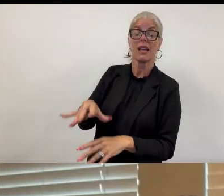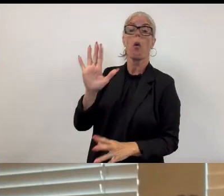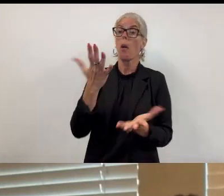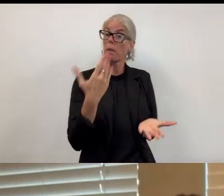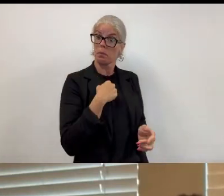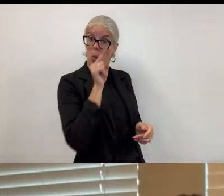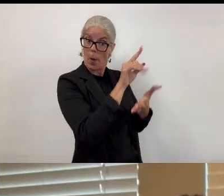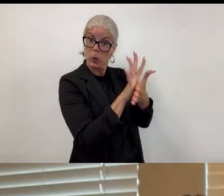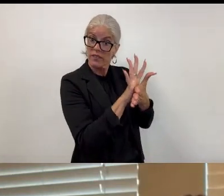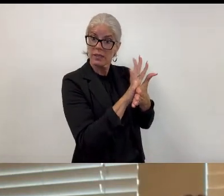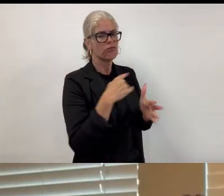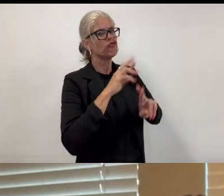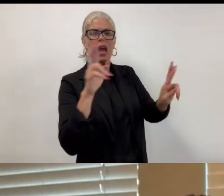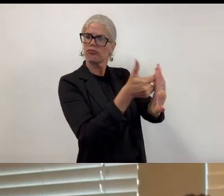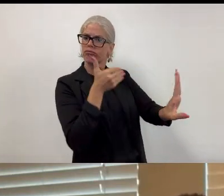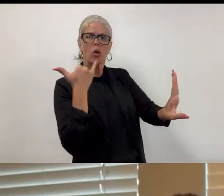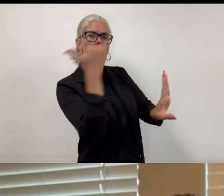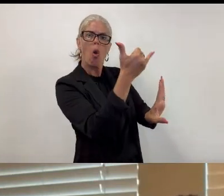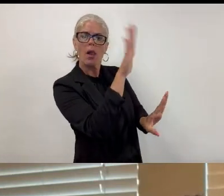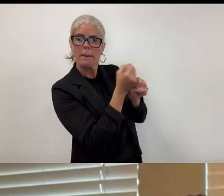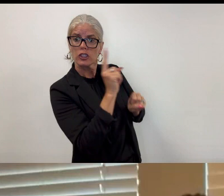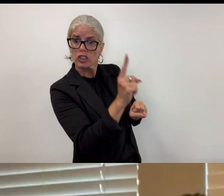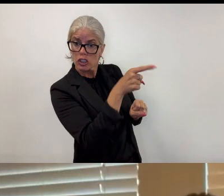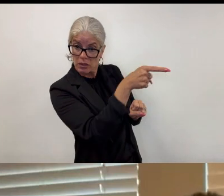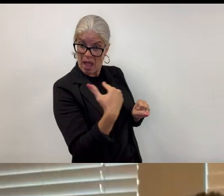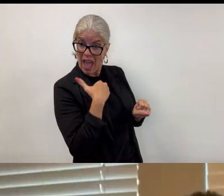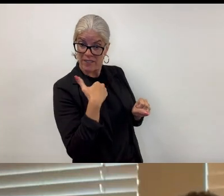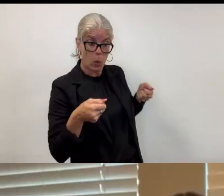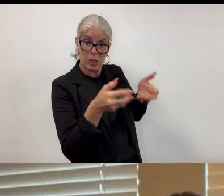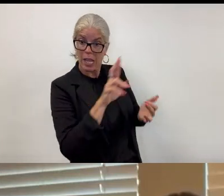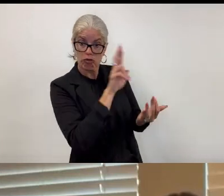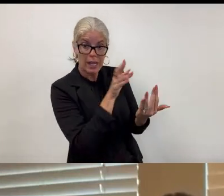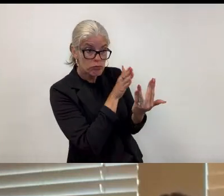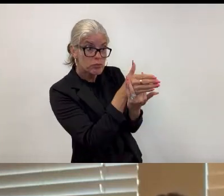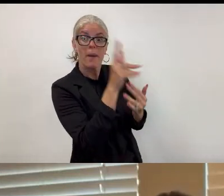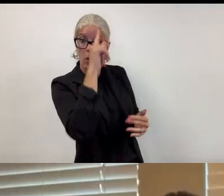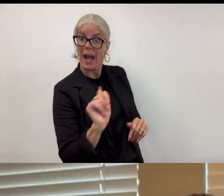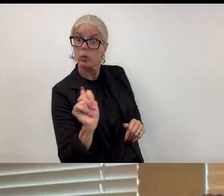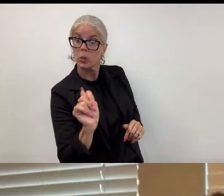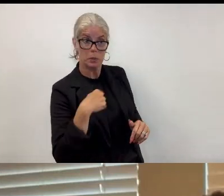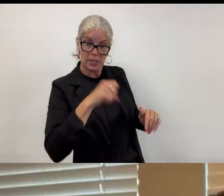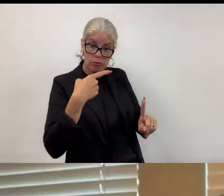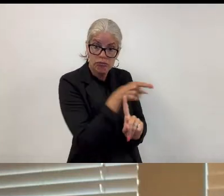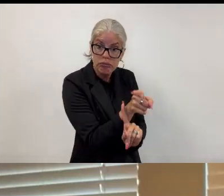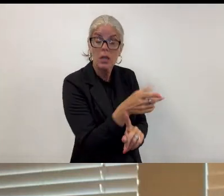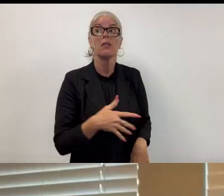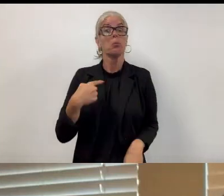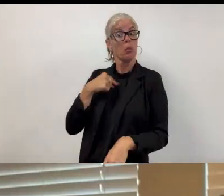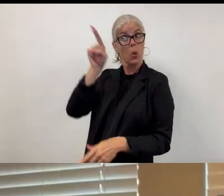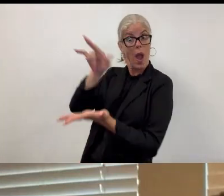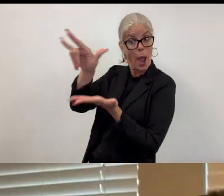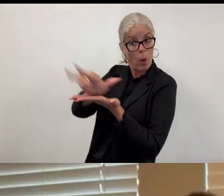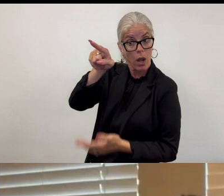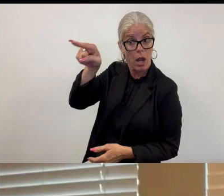I'm going to a particular movie theater, I'll check and see, like, okay, let me make sure there are wheelchair